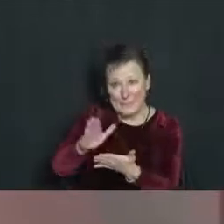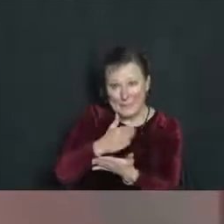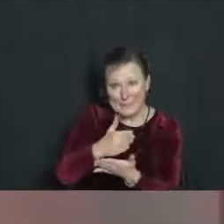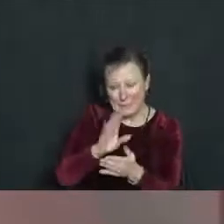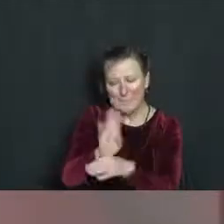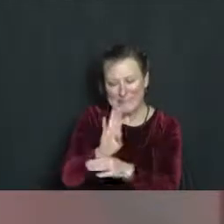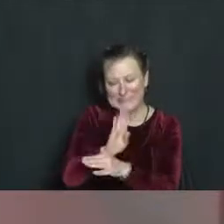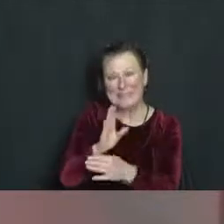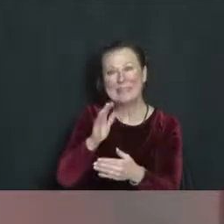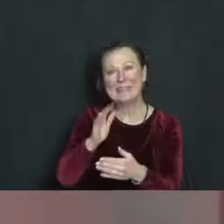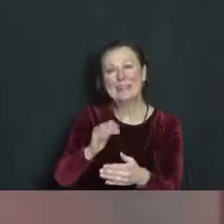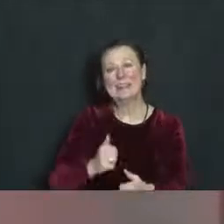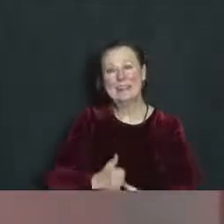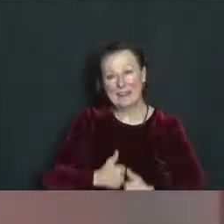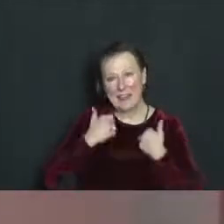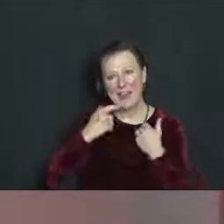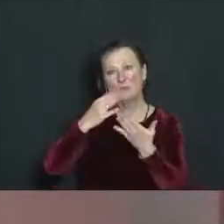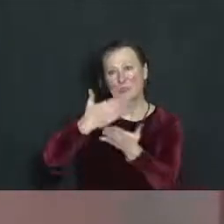for us.